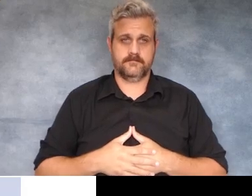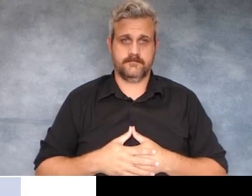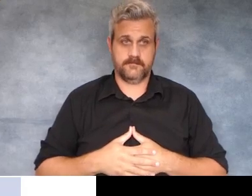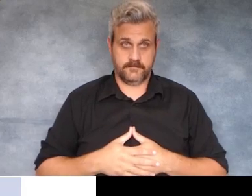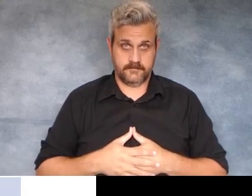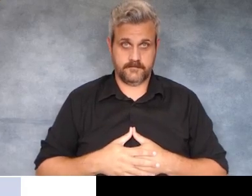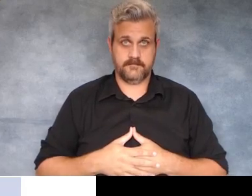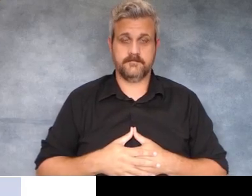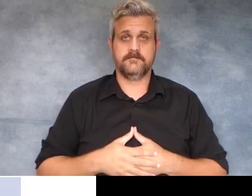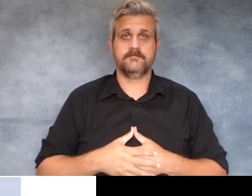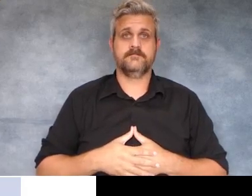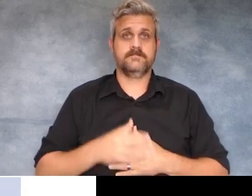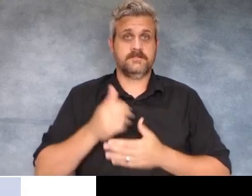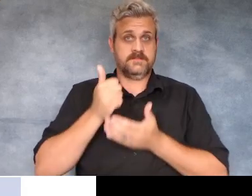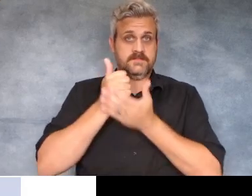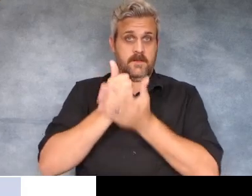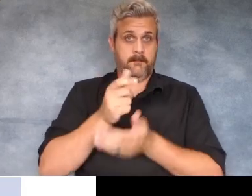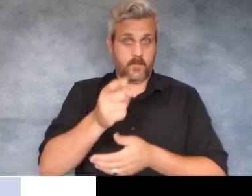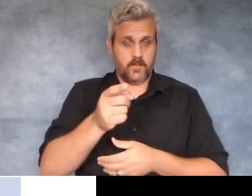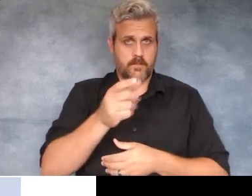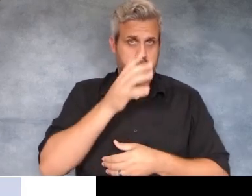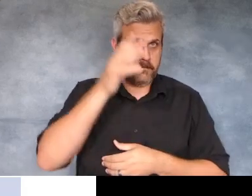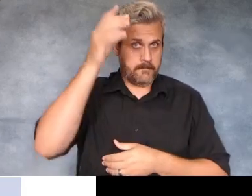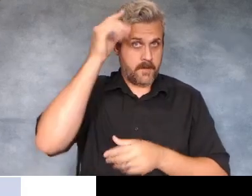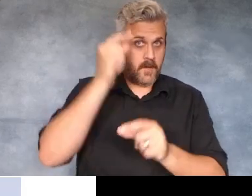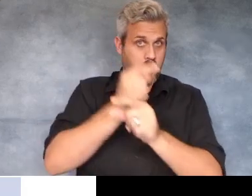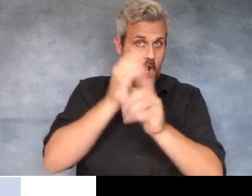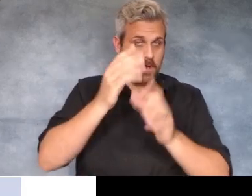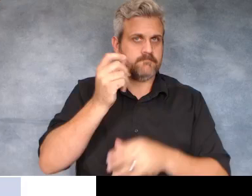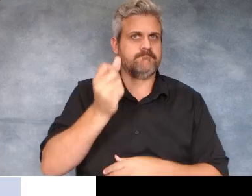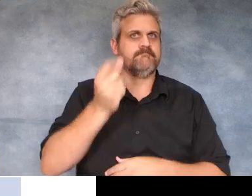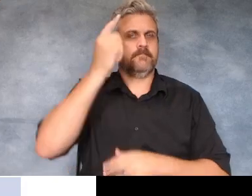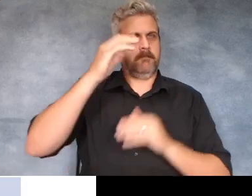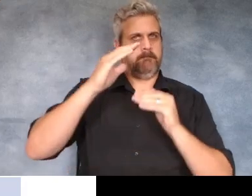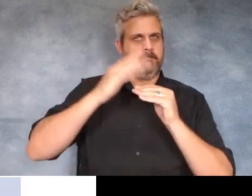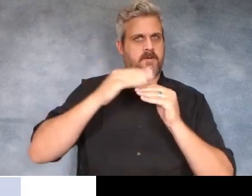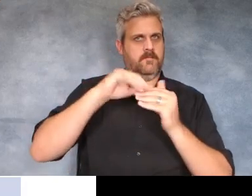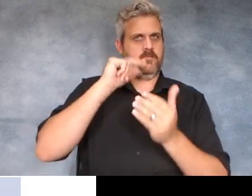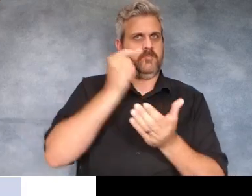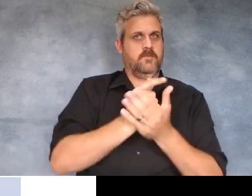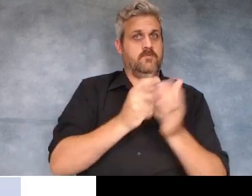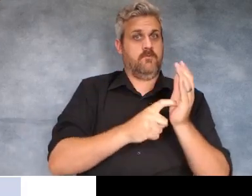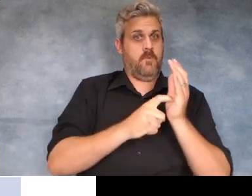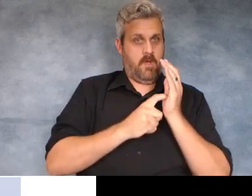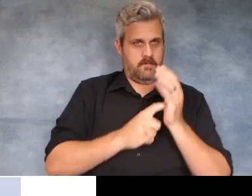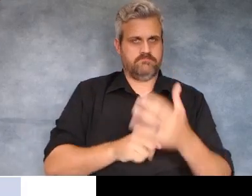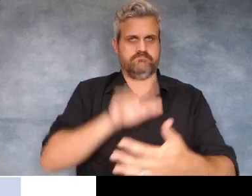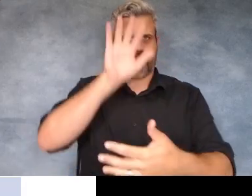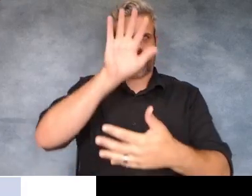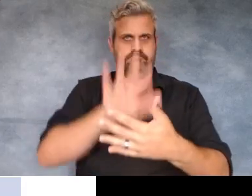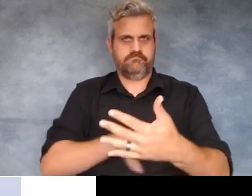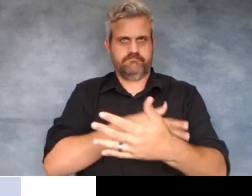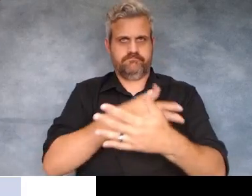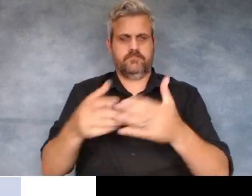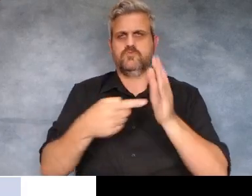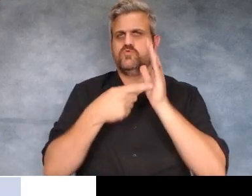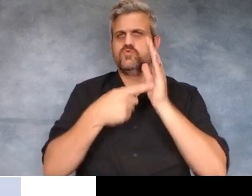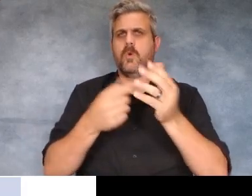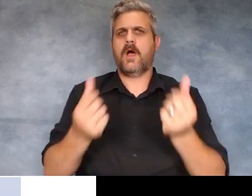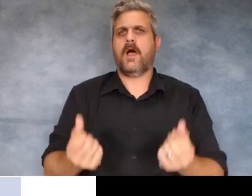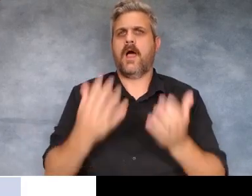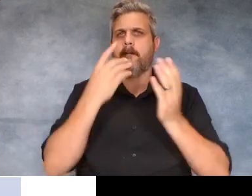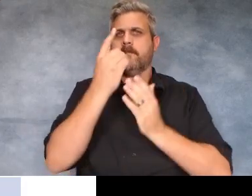To help you, the parent or guardian, understand the minimum graduation requirements, this chart is a breakdown of how many credits are